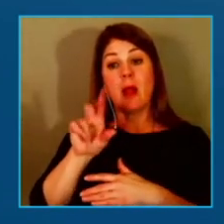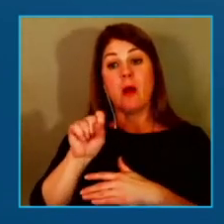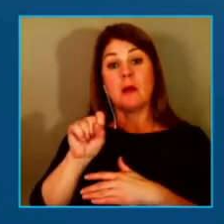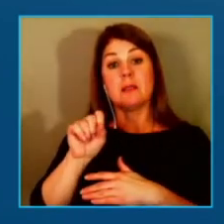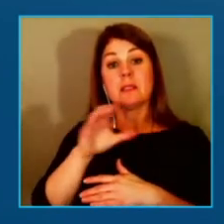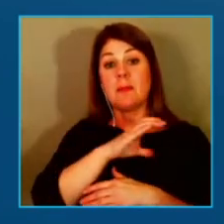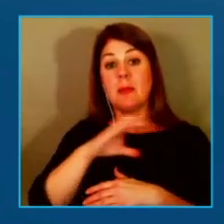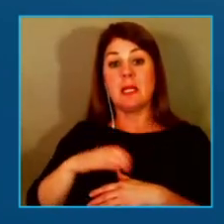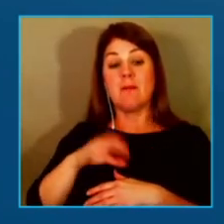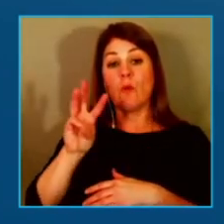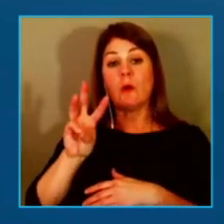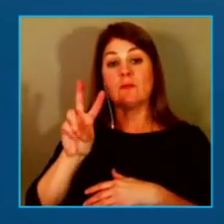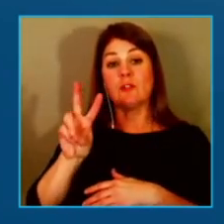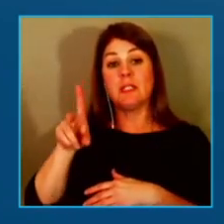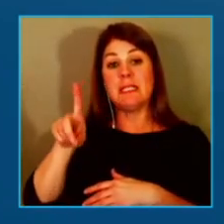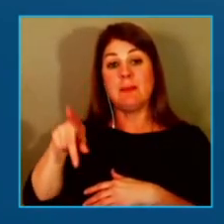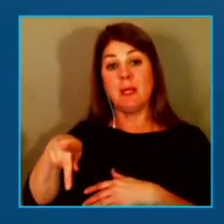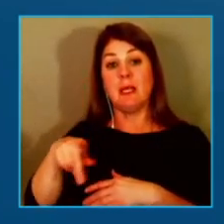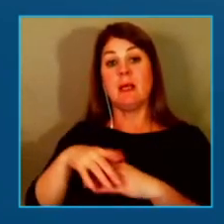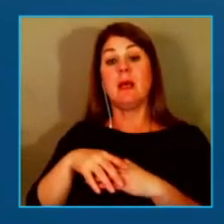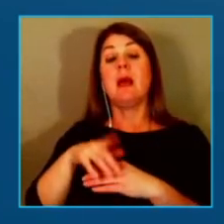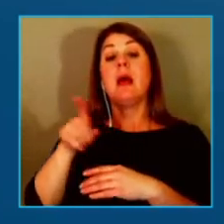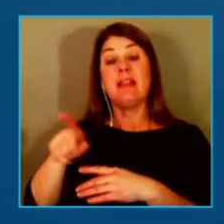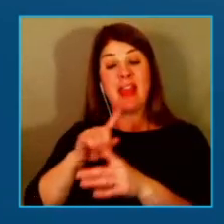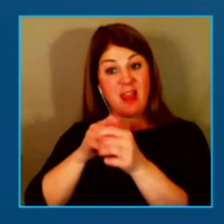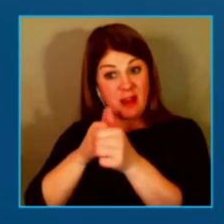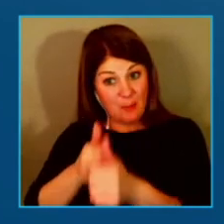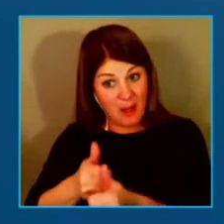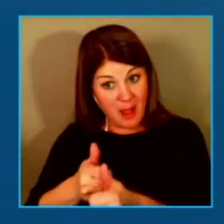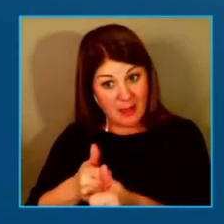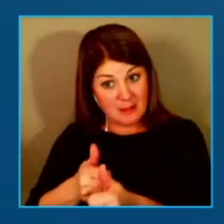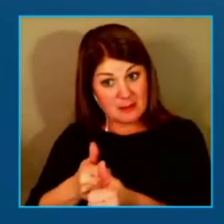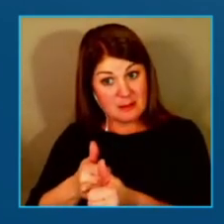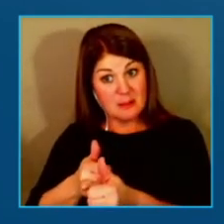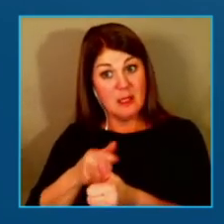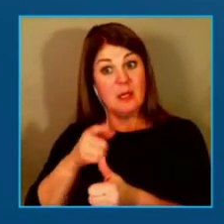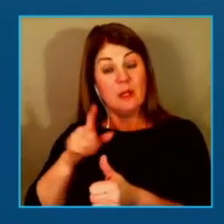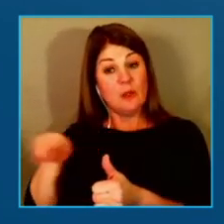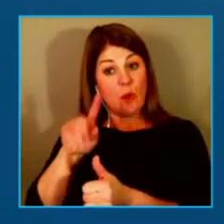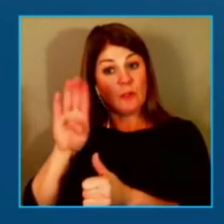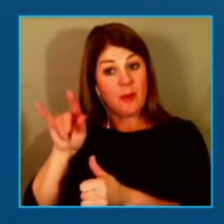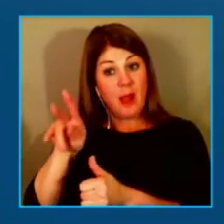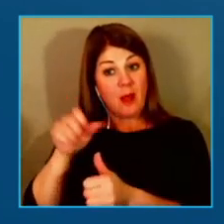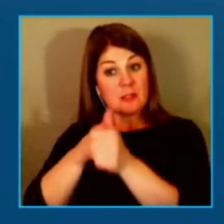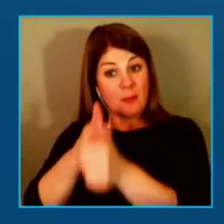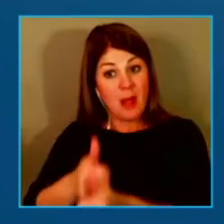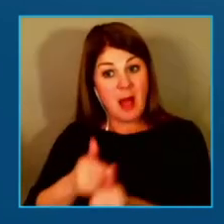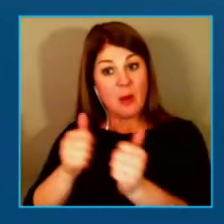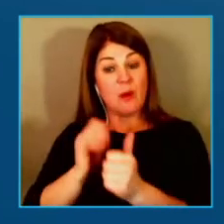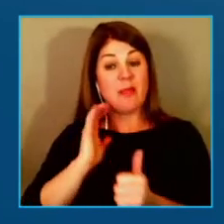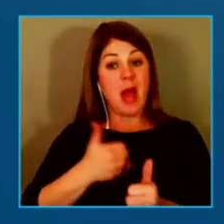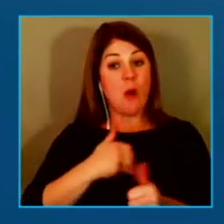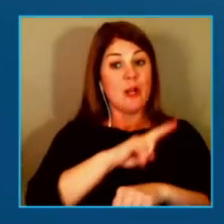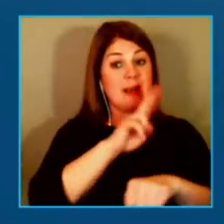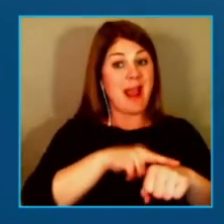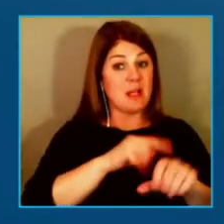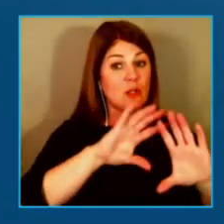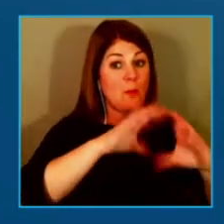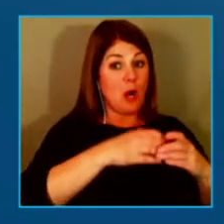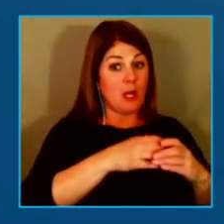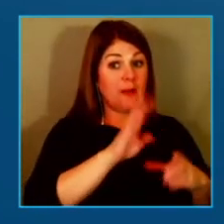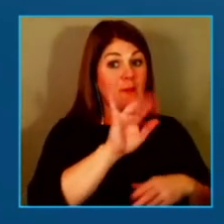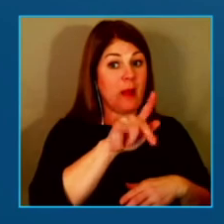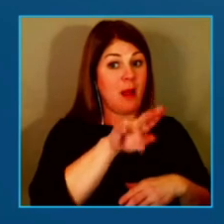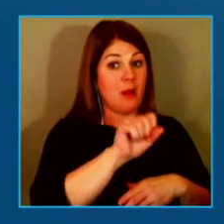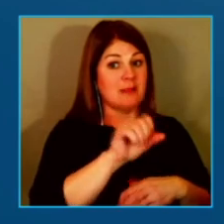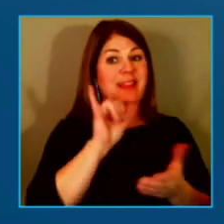10th, are they in compliance? Do they comply with our national party charter and bylaws? That's really our task